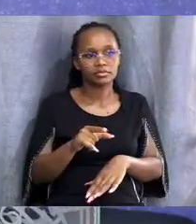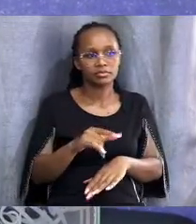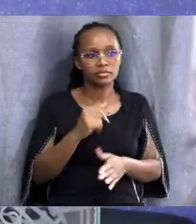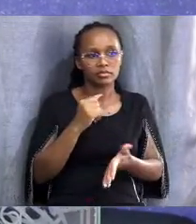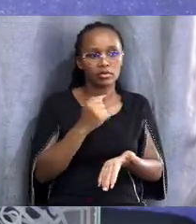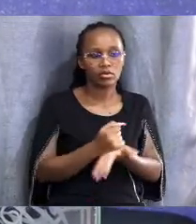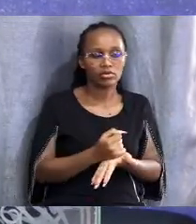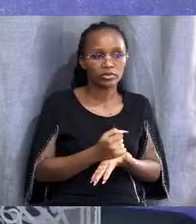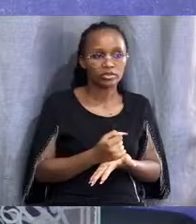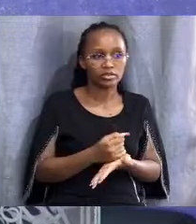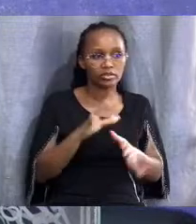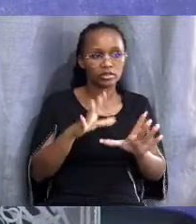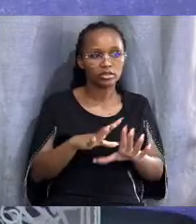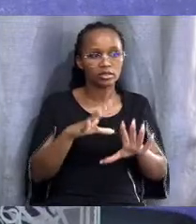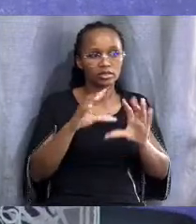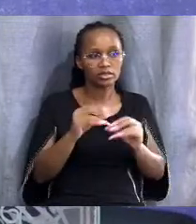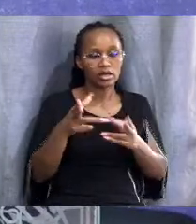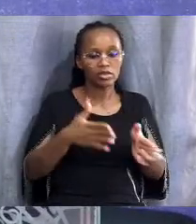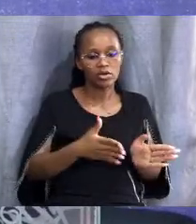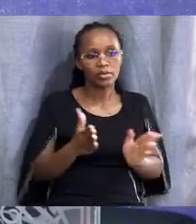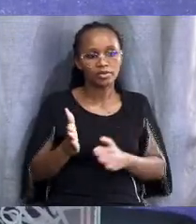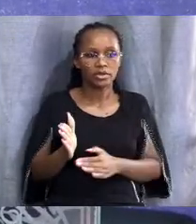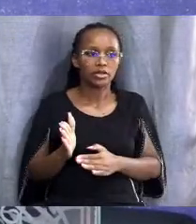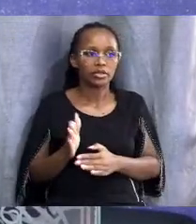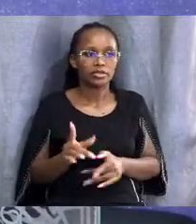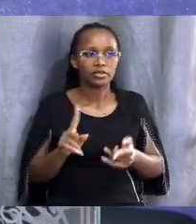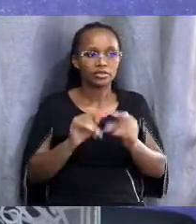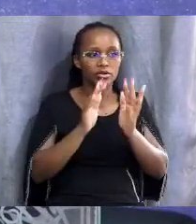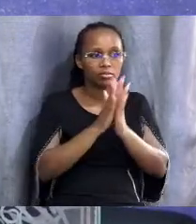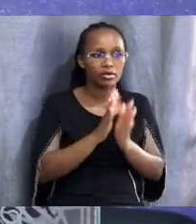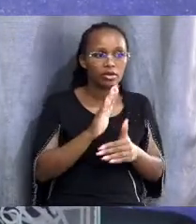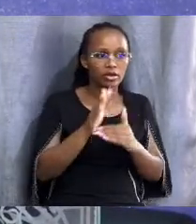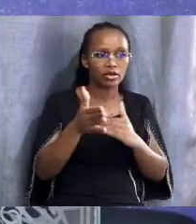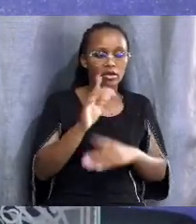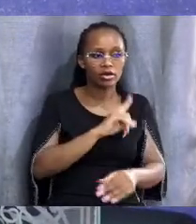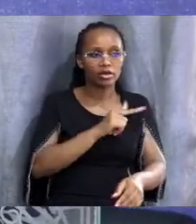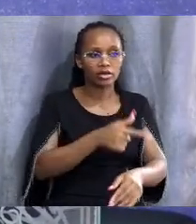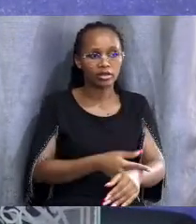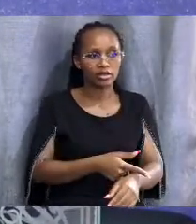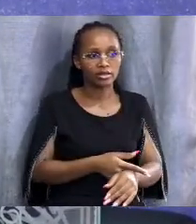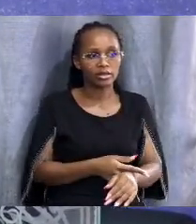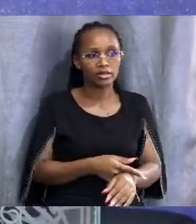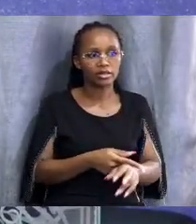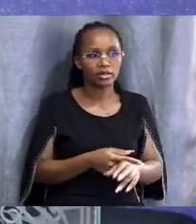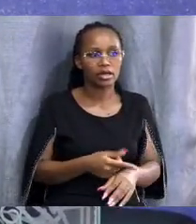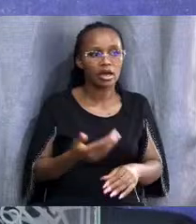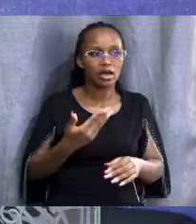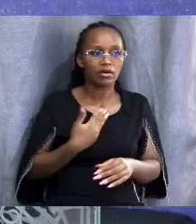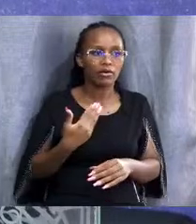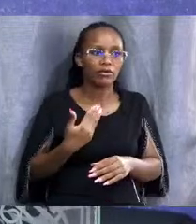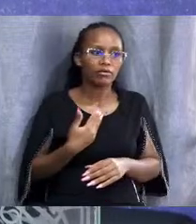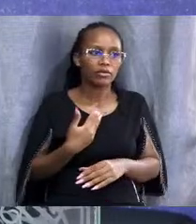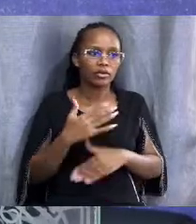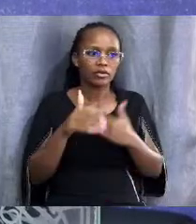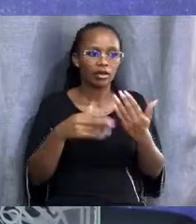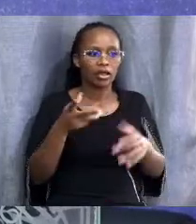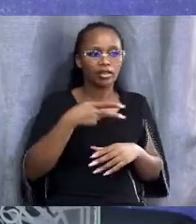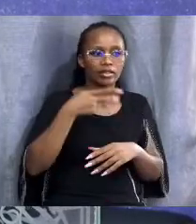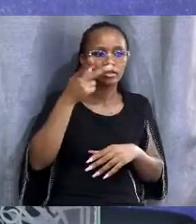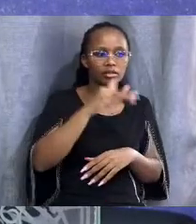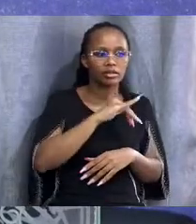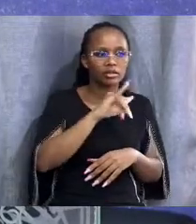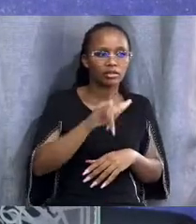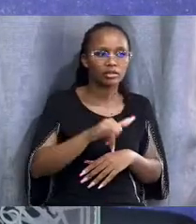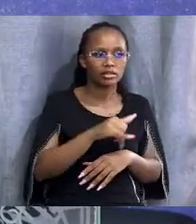office, take the humble opportunity to pray for God's grace to rest upon the parents of